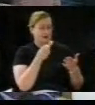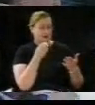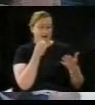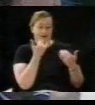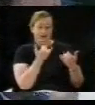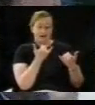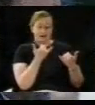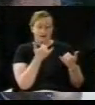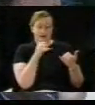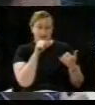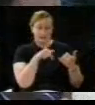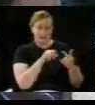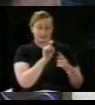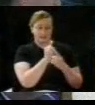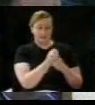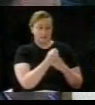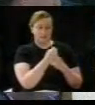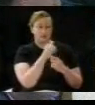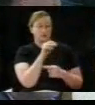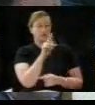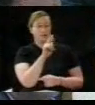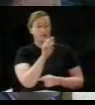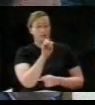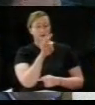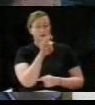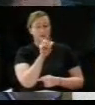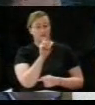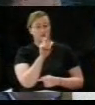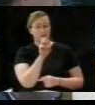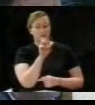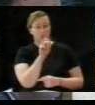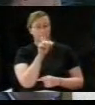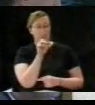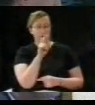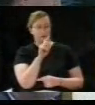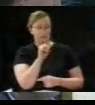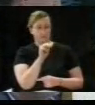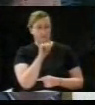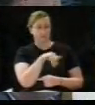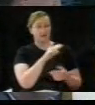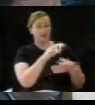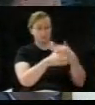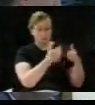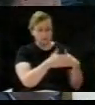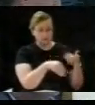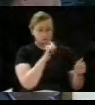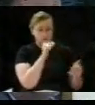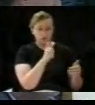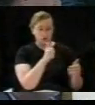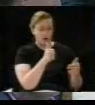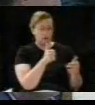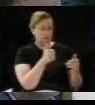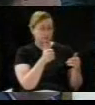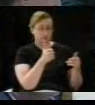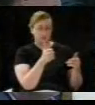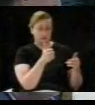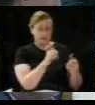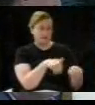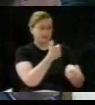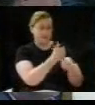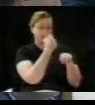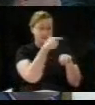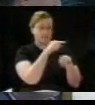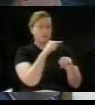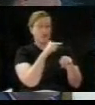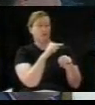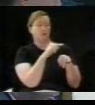in this instance, this was done by referendum. It is a procedure that is not provided for in